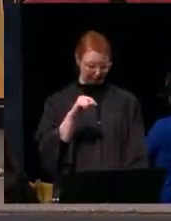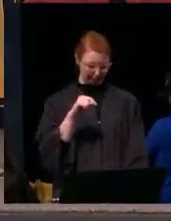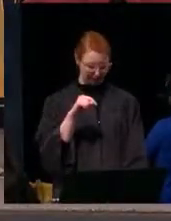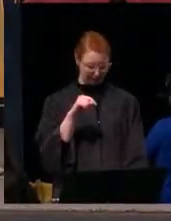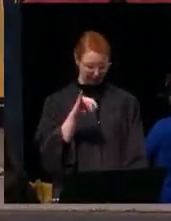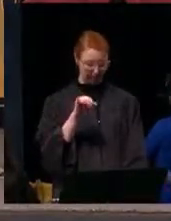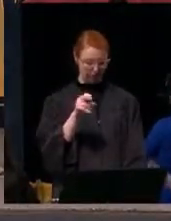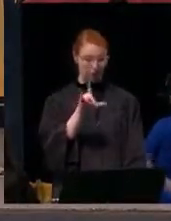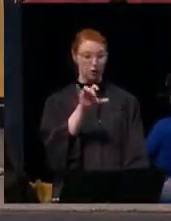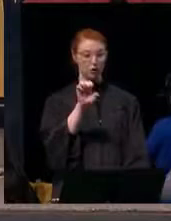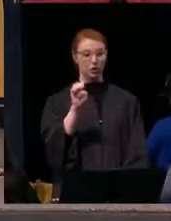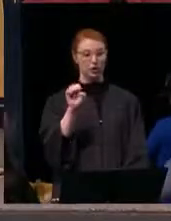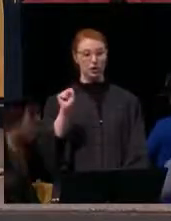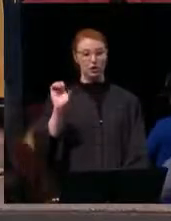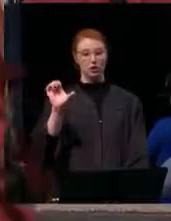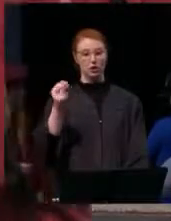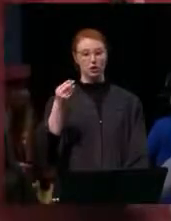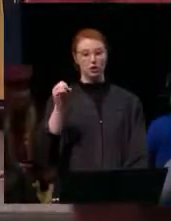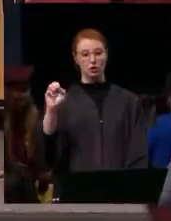Julia Shook.